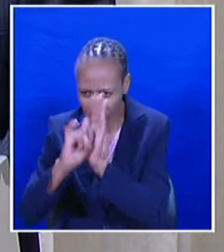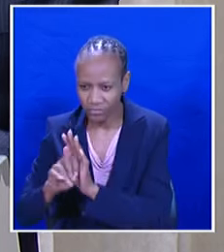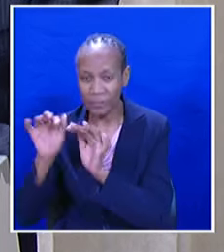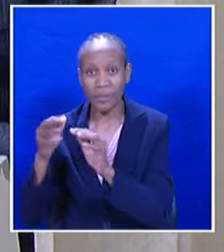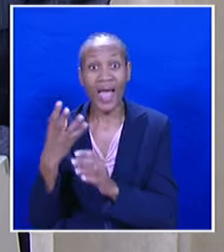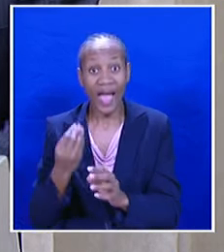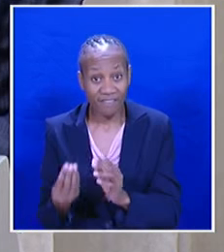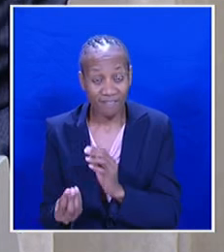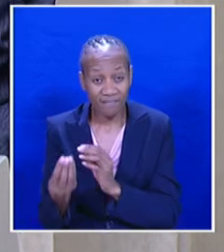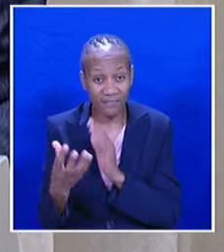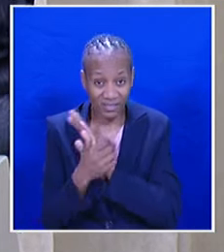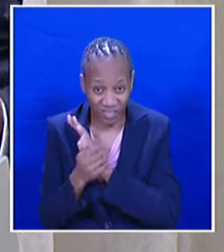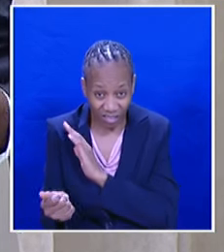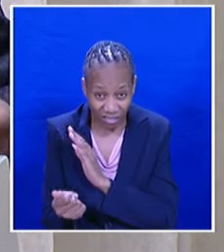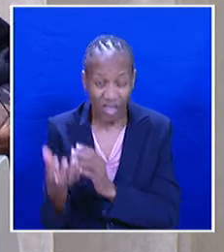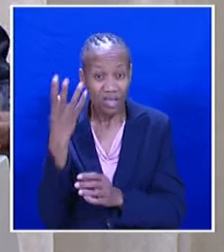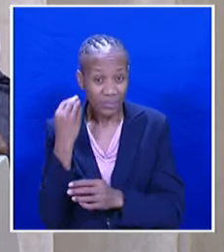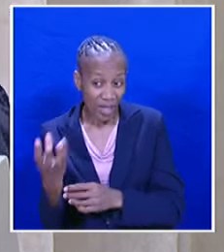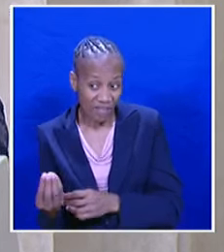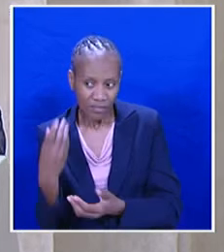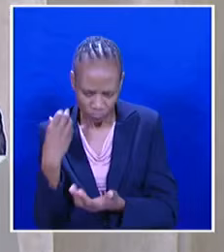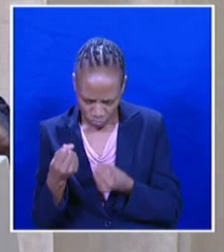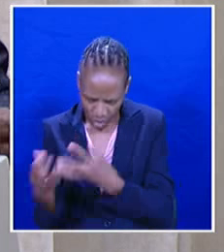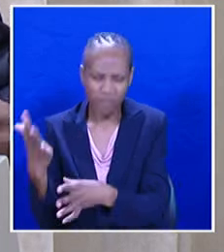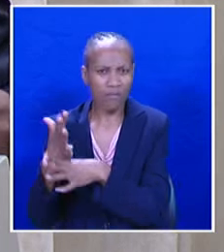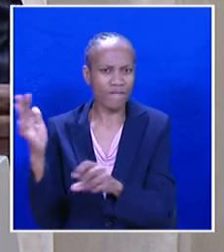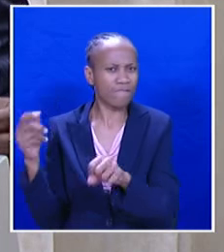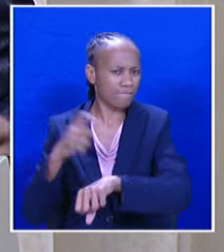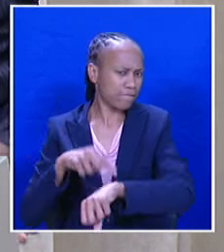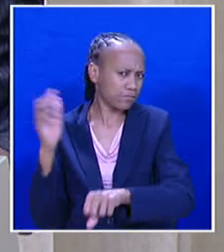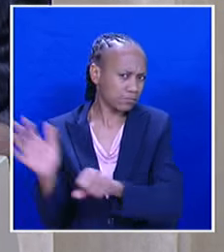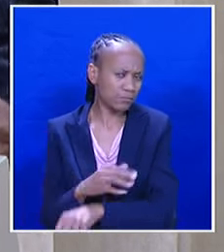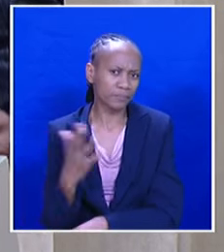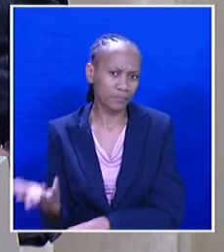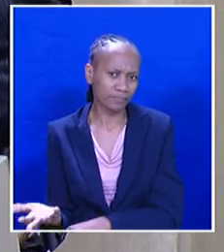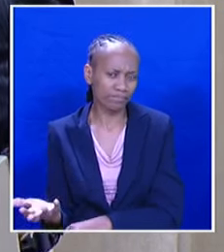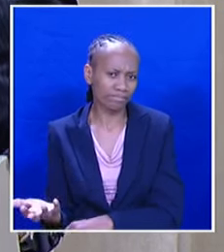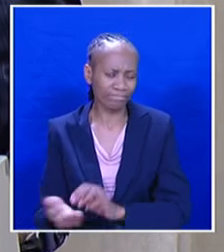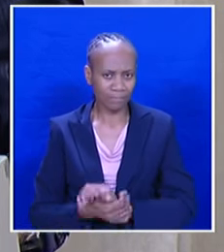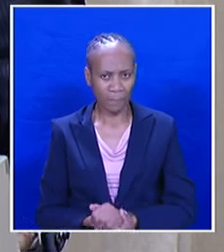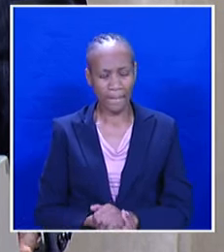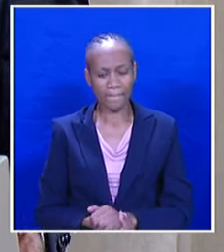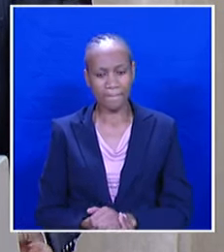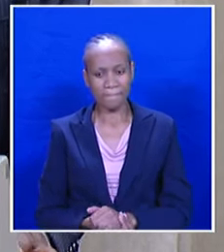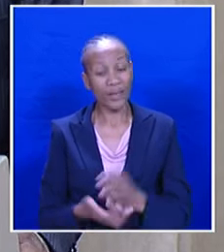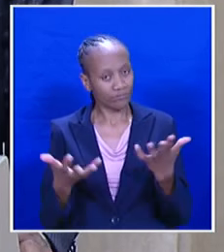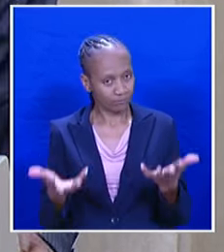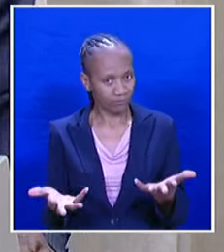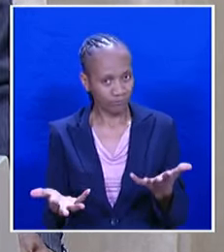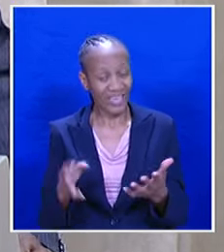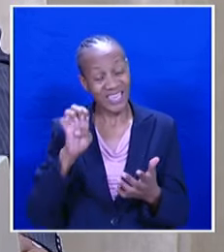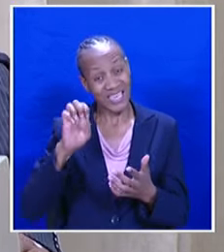and who can demonstrate that they know how the world of work operates. So these EPWP